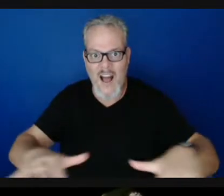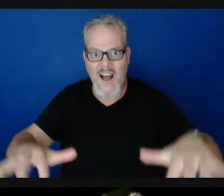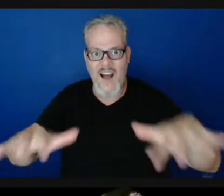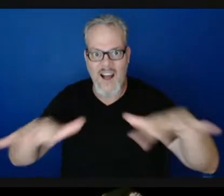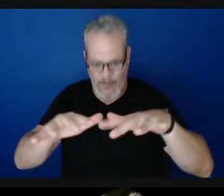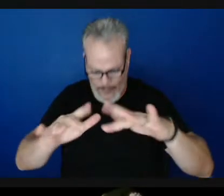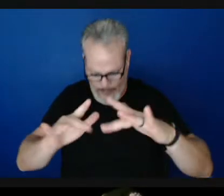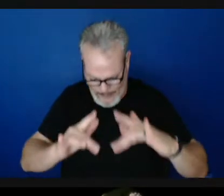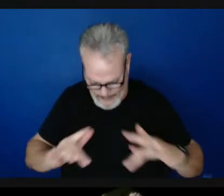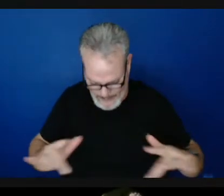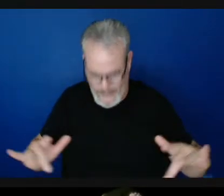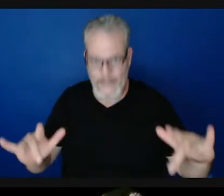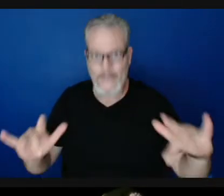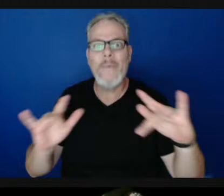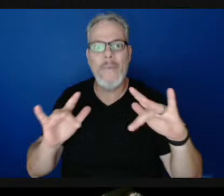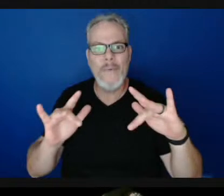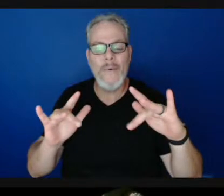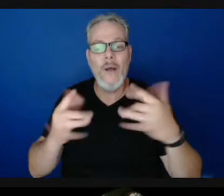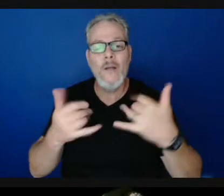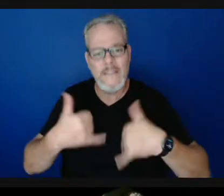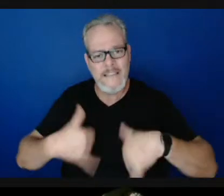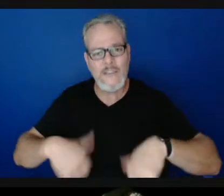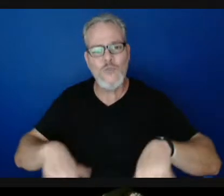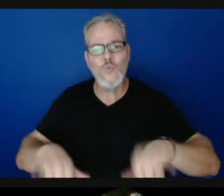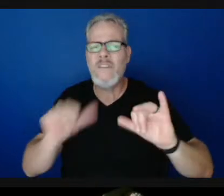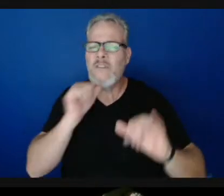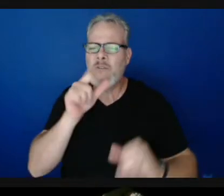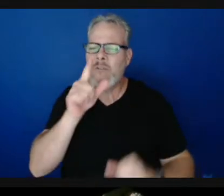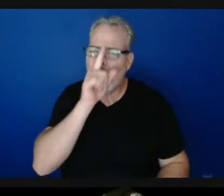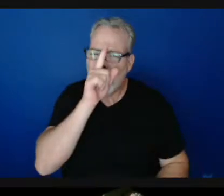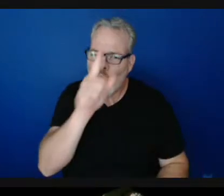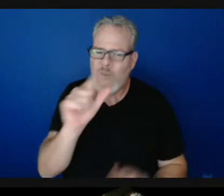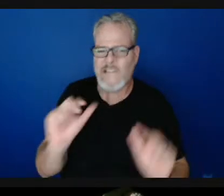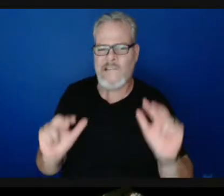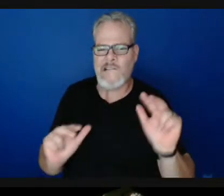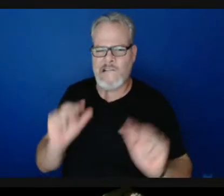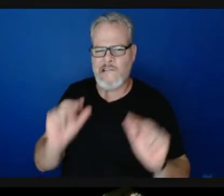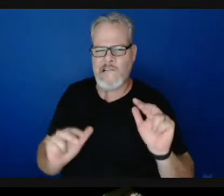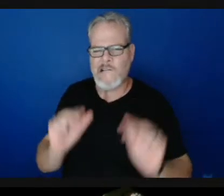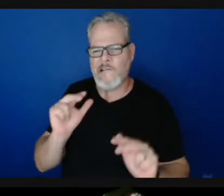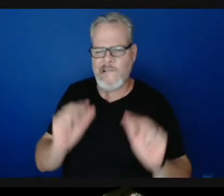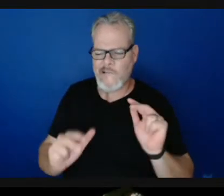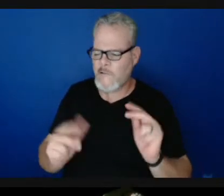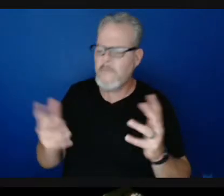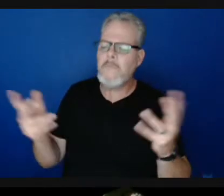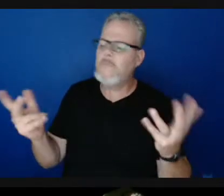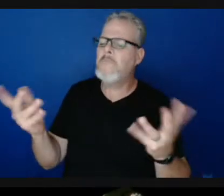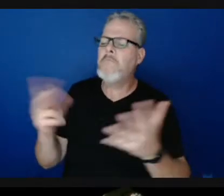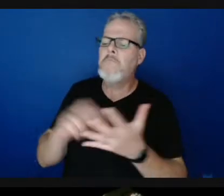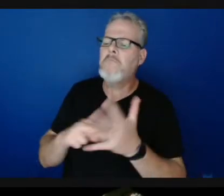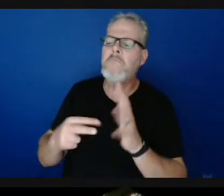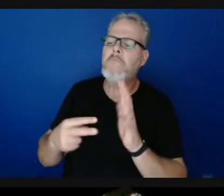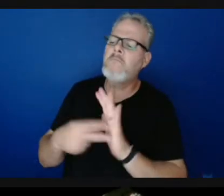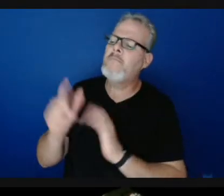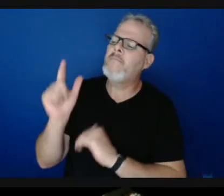So we're still in this period of uncertainty now as to what that really will lead to.